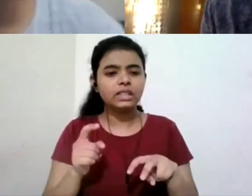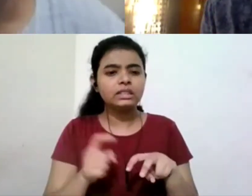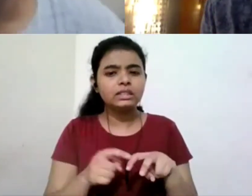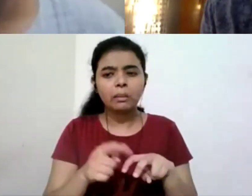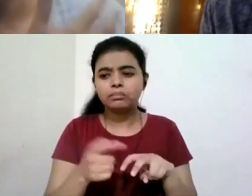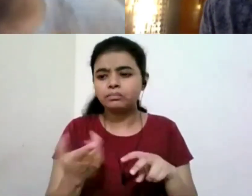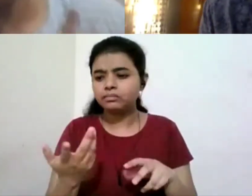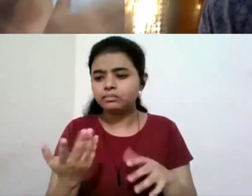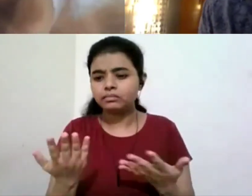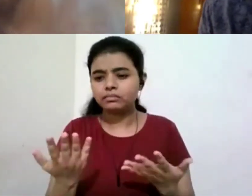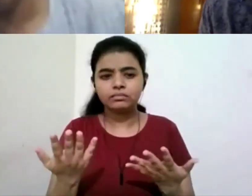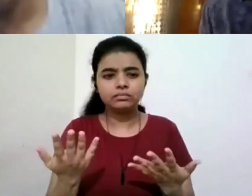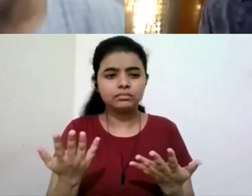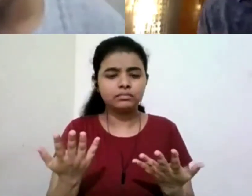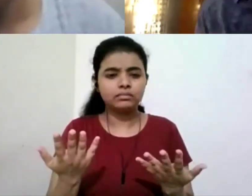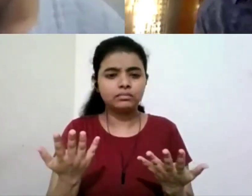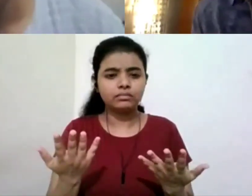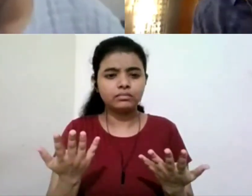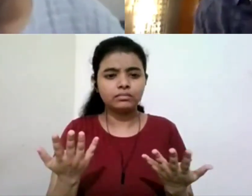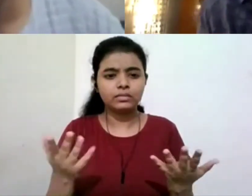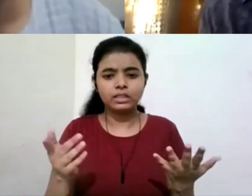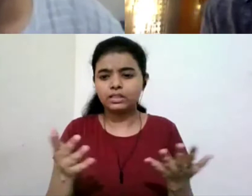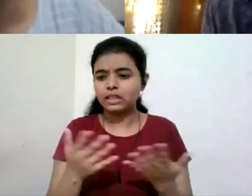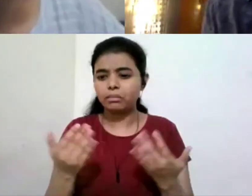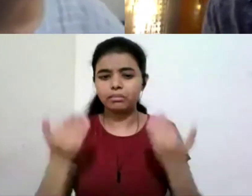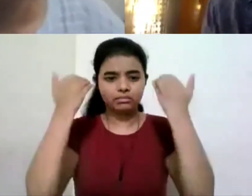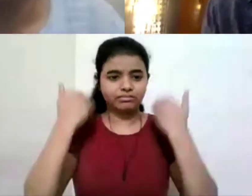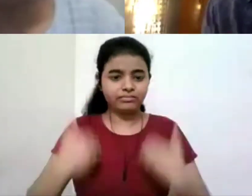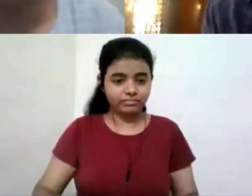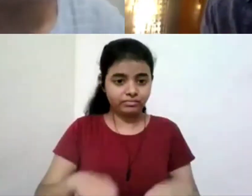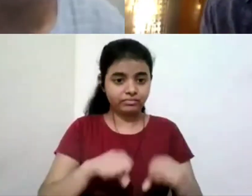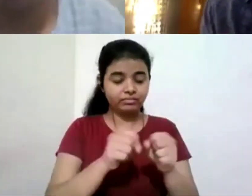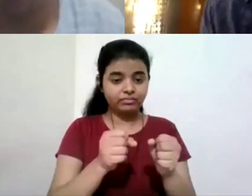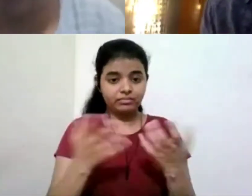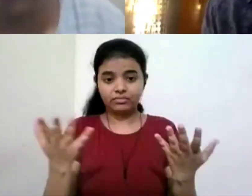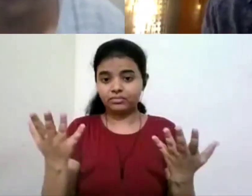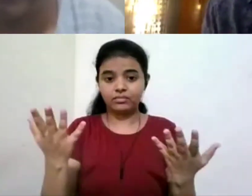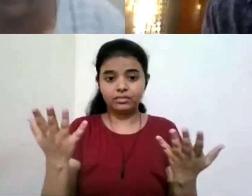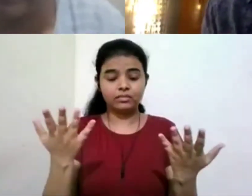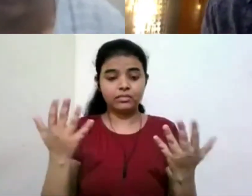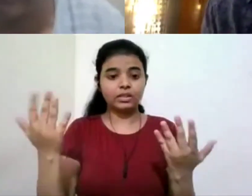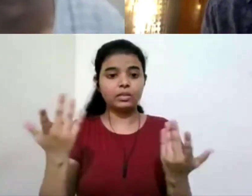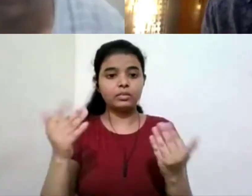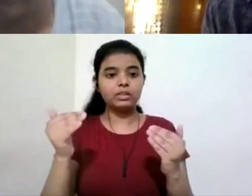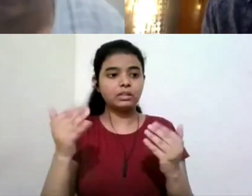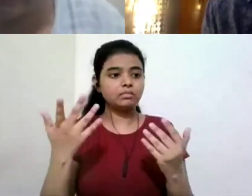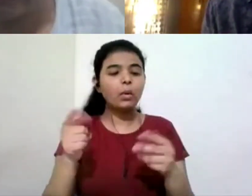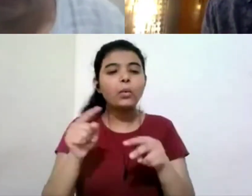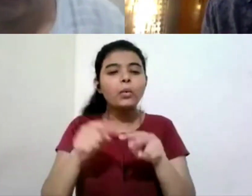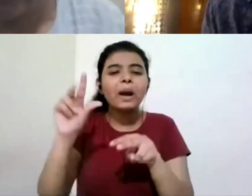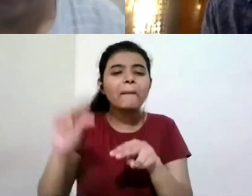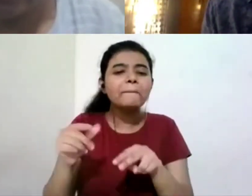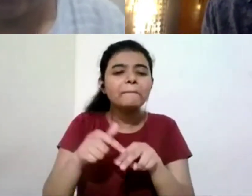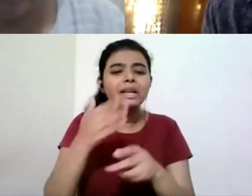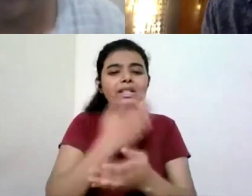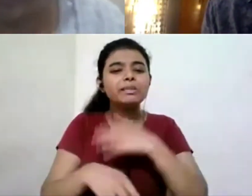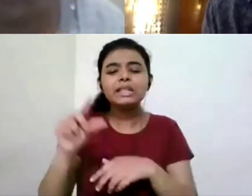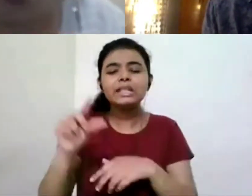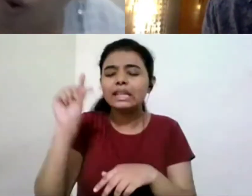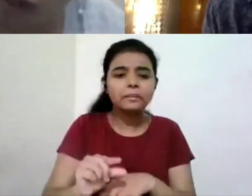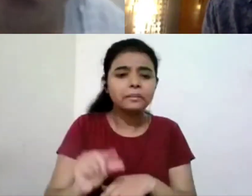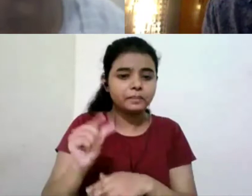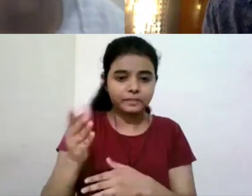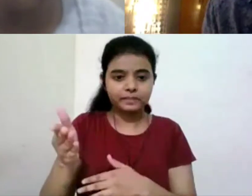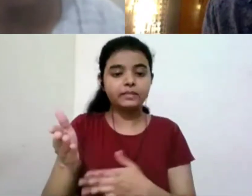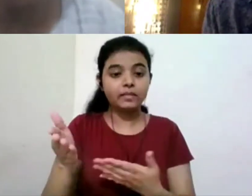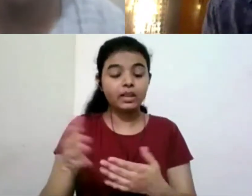as somebody with in the physical impairment stage would be, but your higher percentages. And as